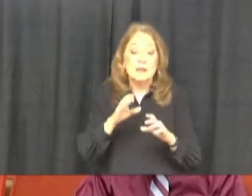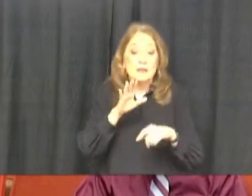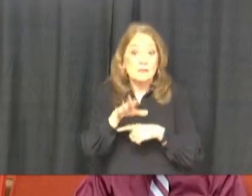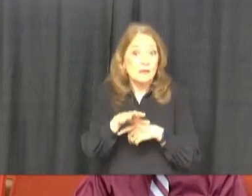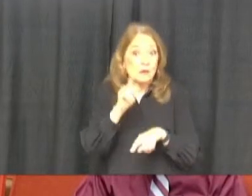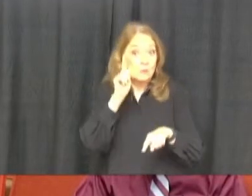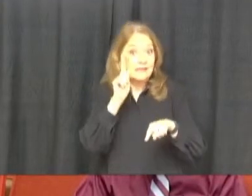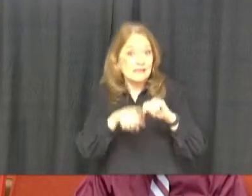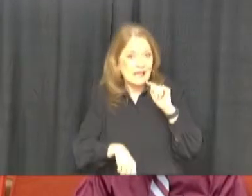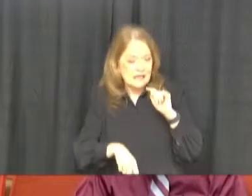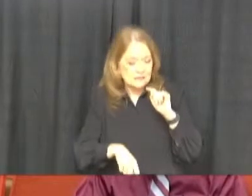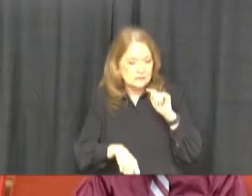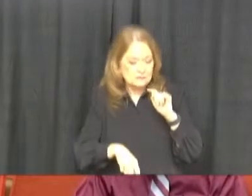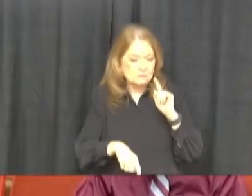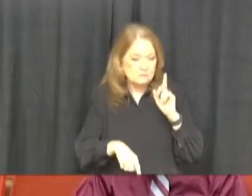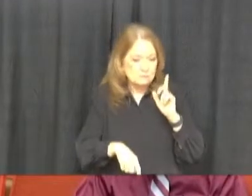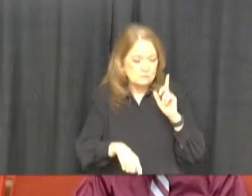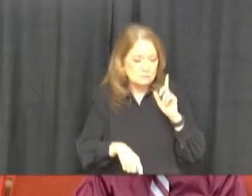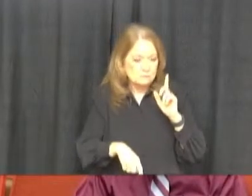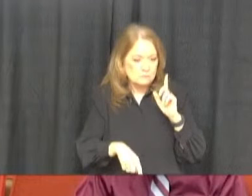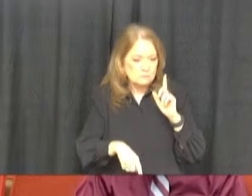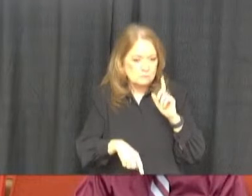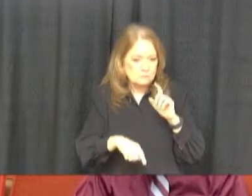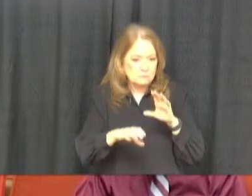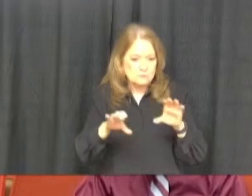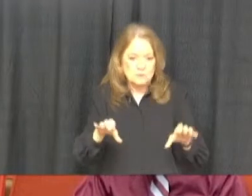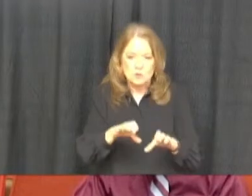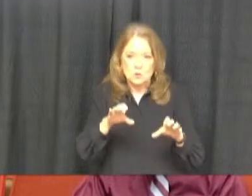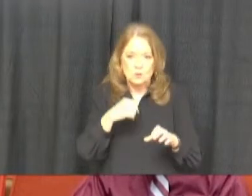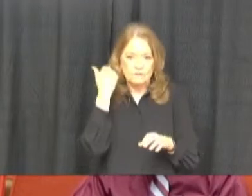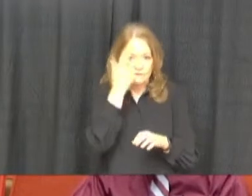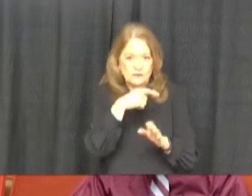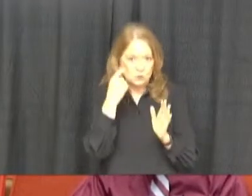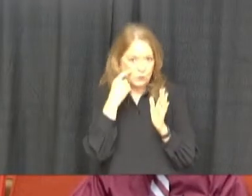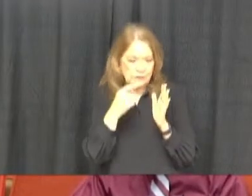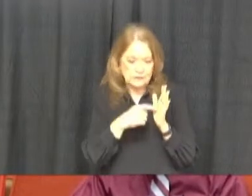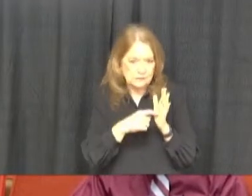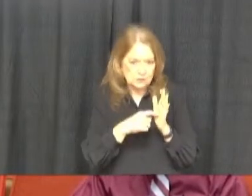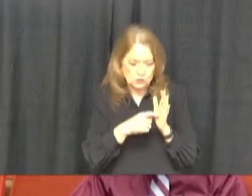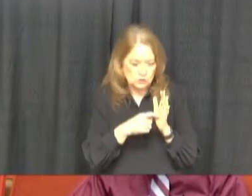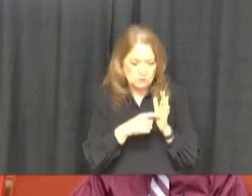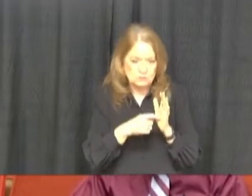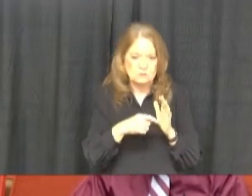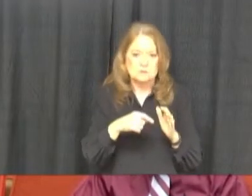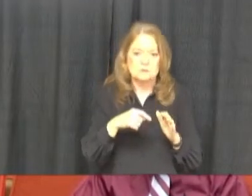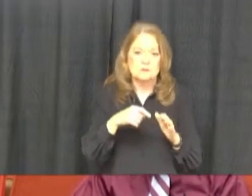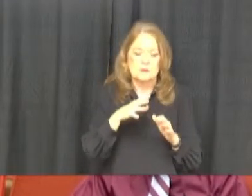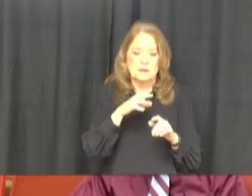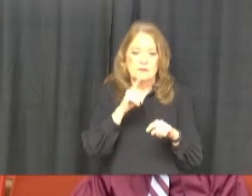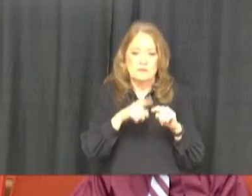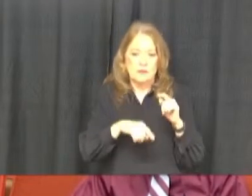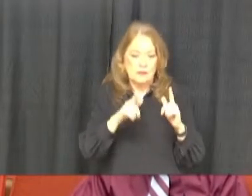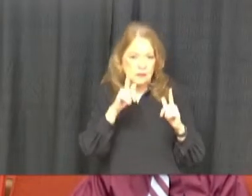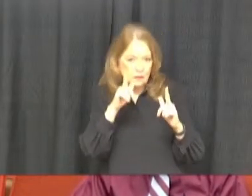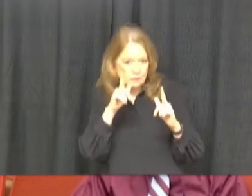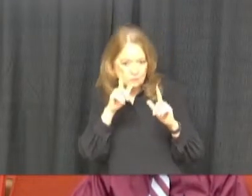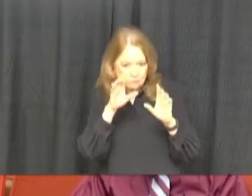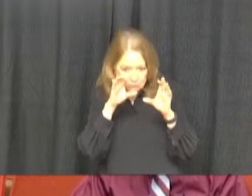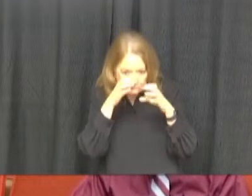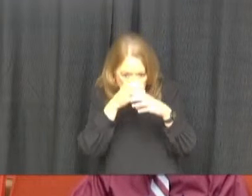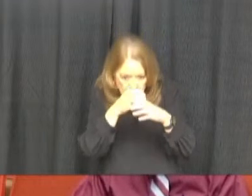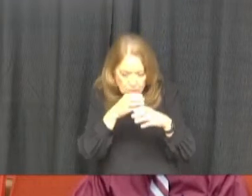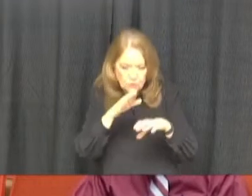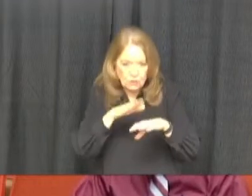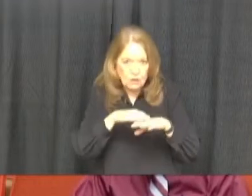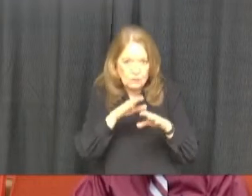They cannot conduct facial recognition. They cannot, image on occupants in the vehicle. It